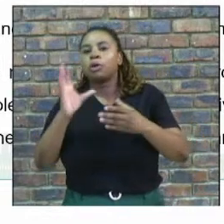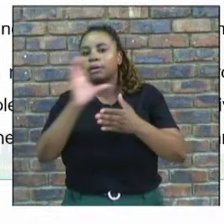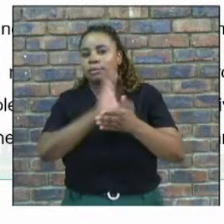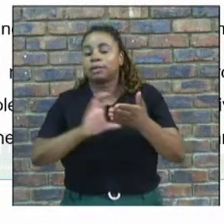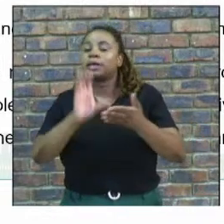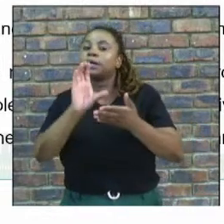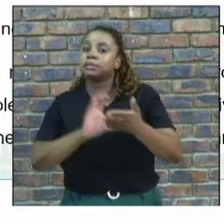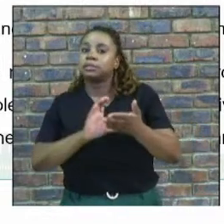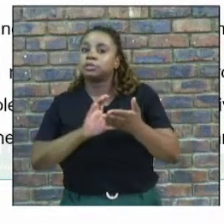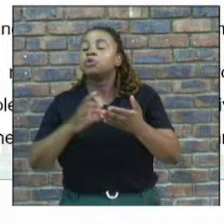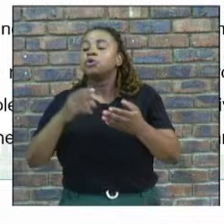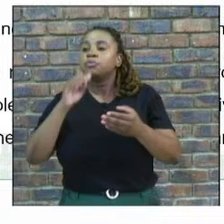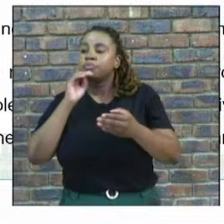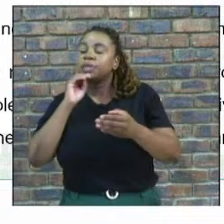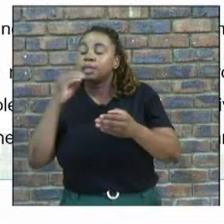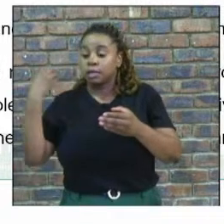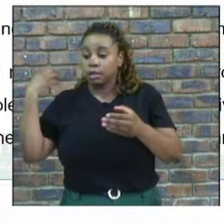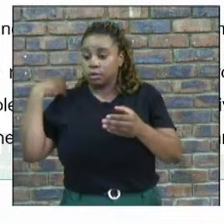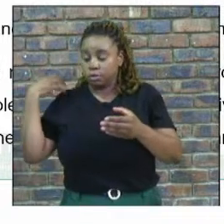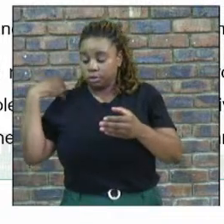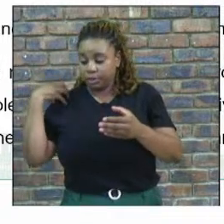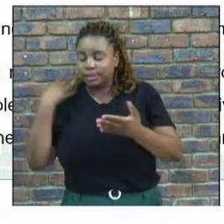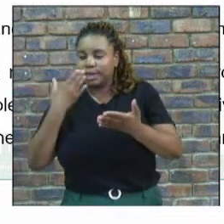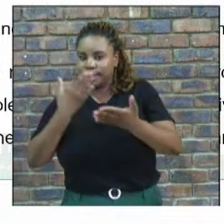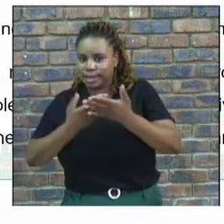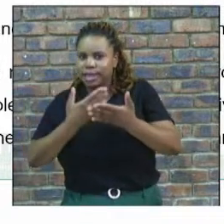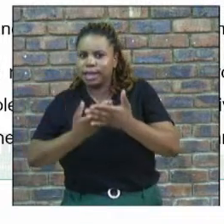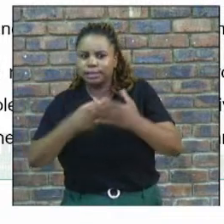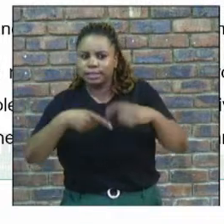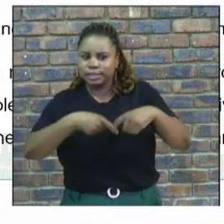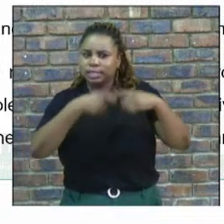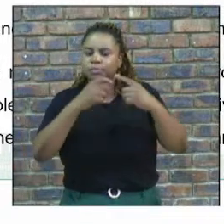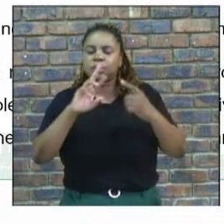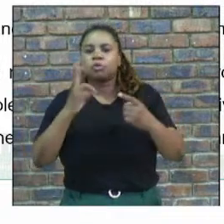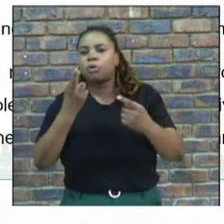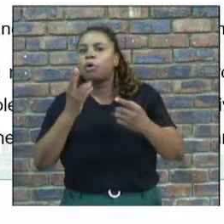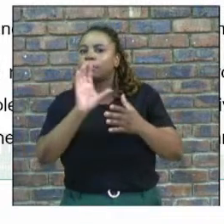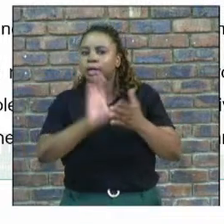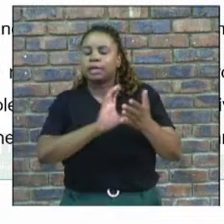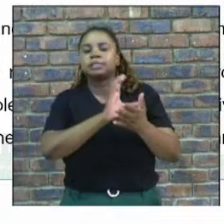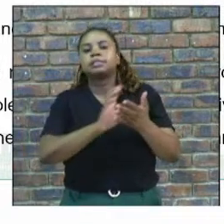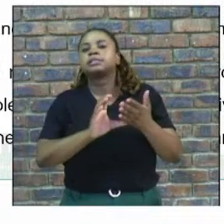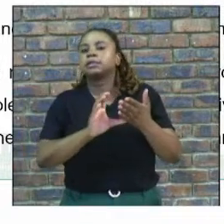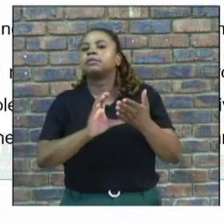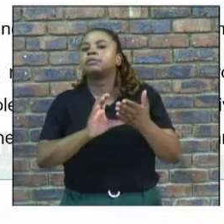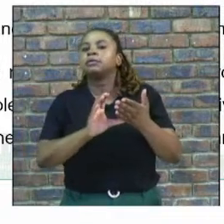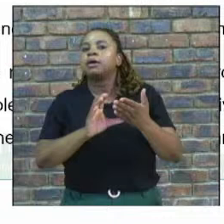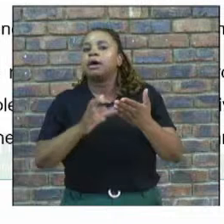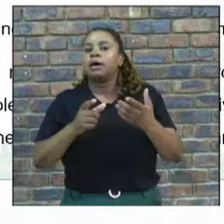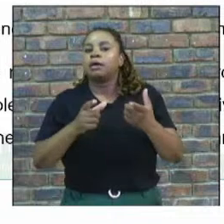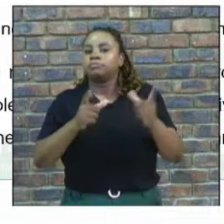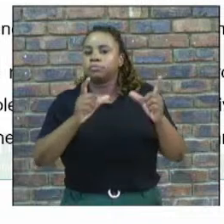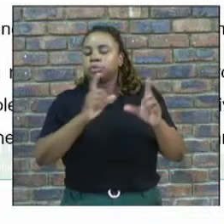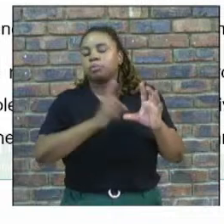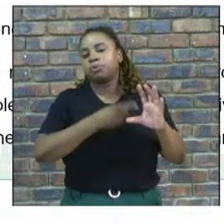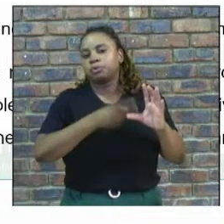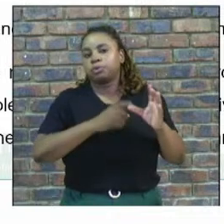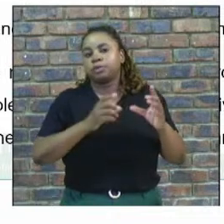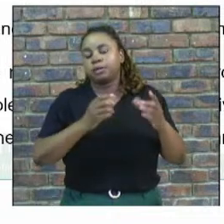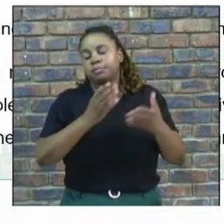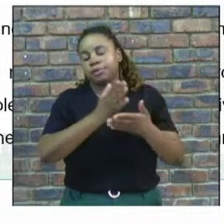a right to suspend or cancel any permit or right. Then clause 89 provide